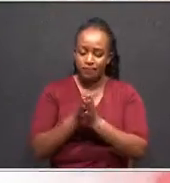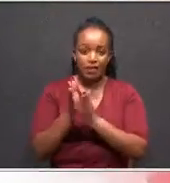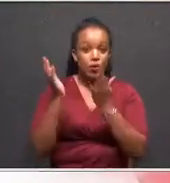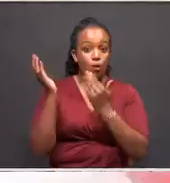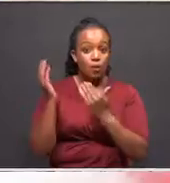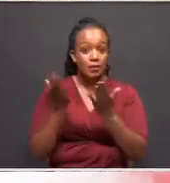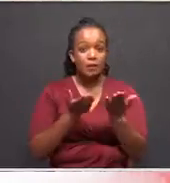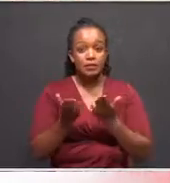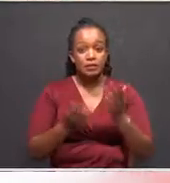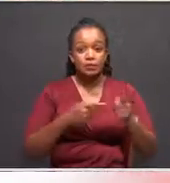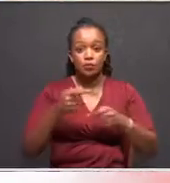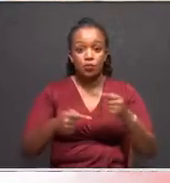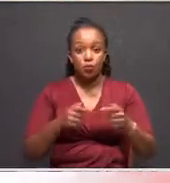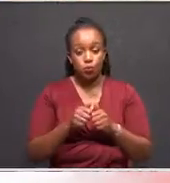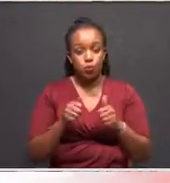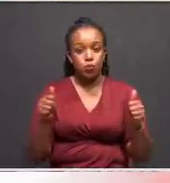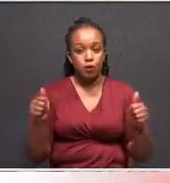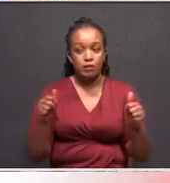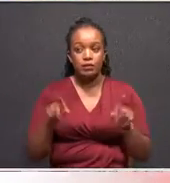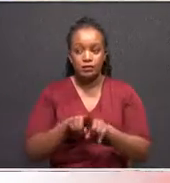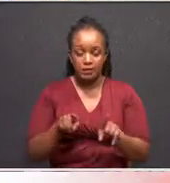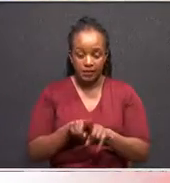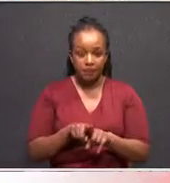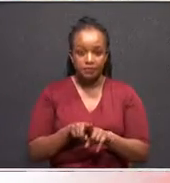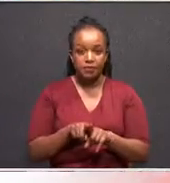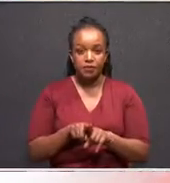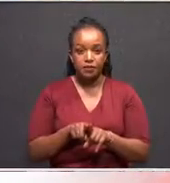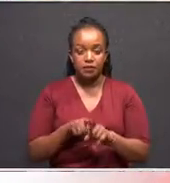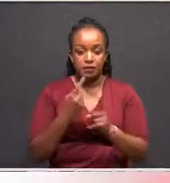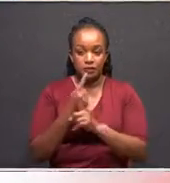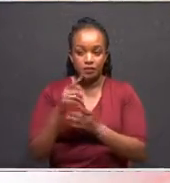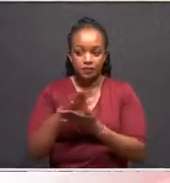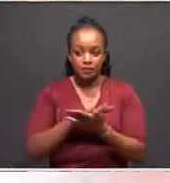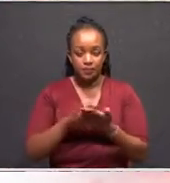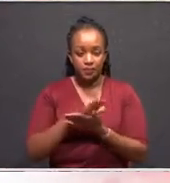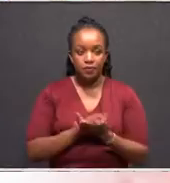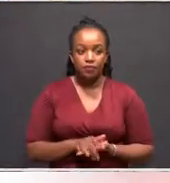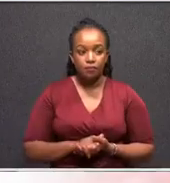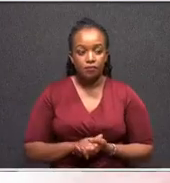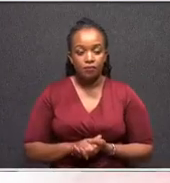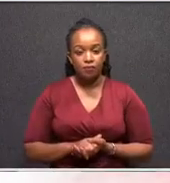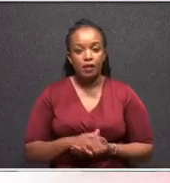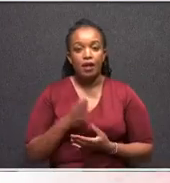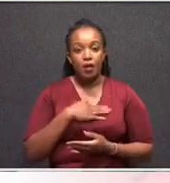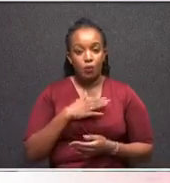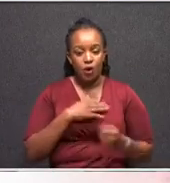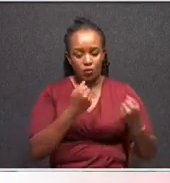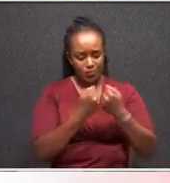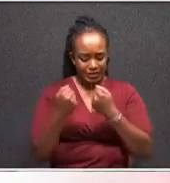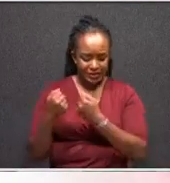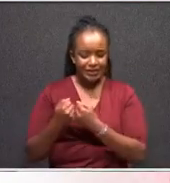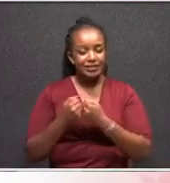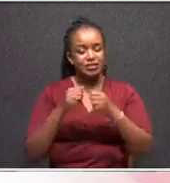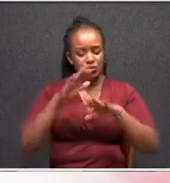business in an area that has seen giants such as Tusky's flop. Actually, competition is very healthy. It brings about